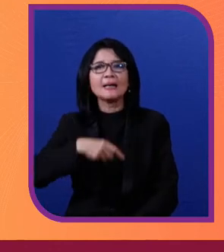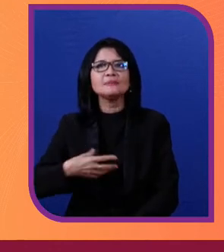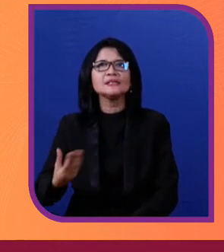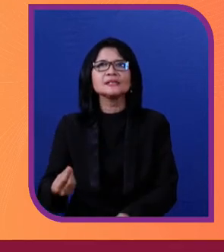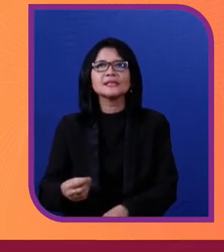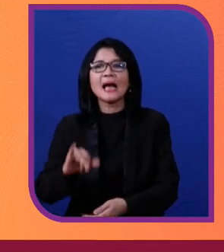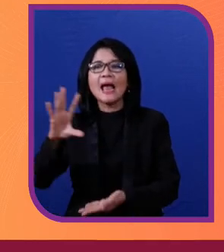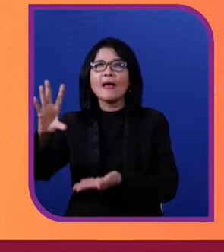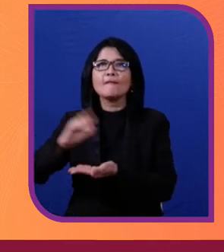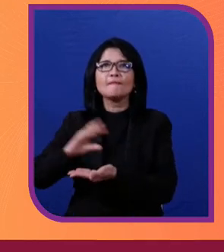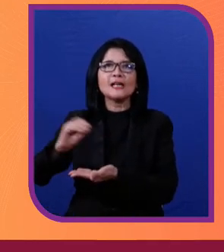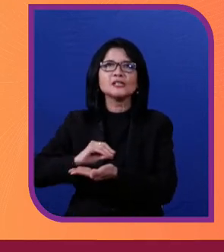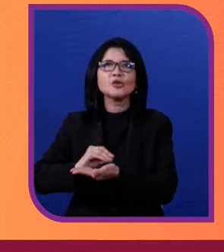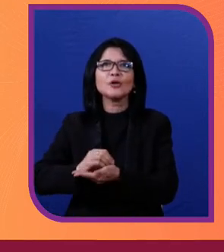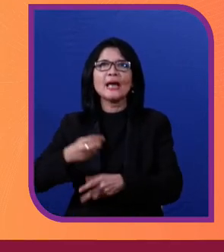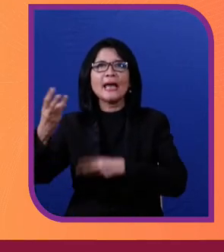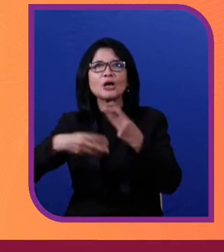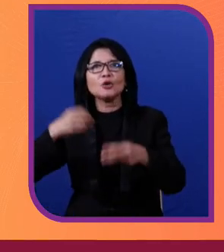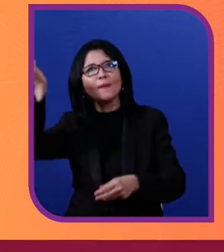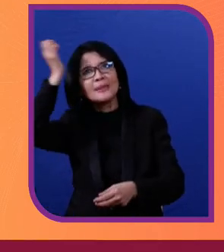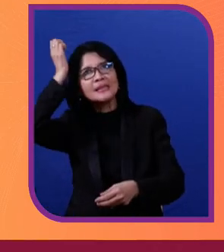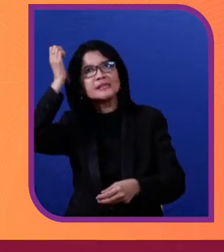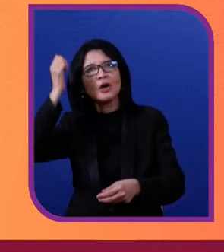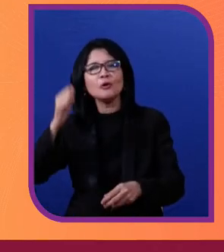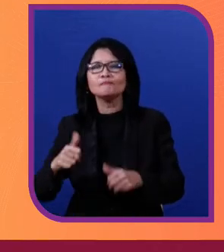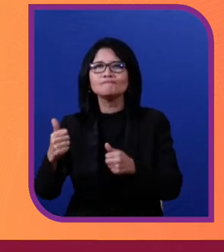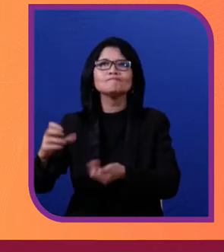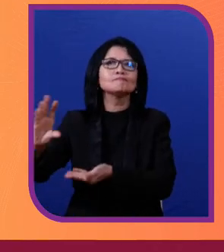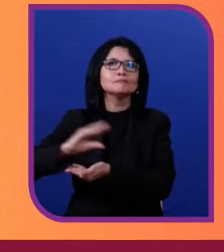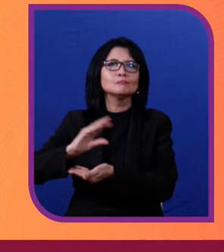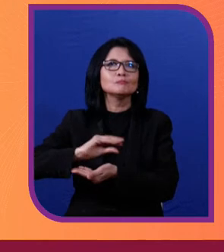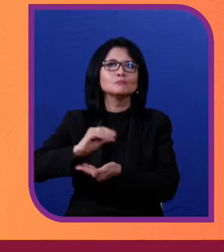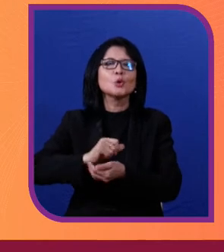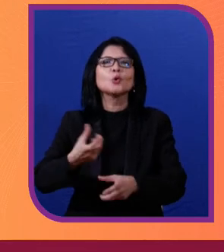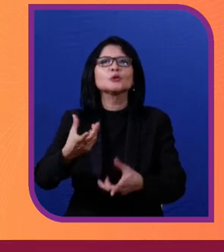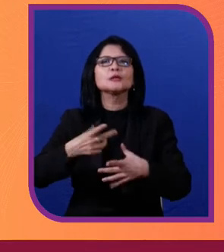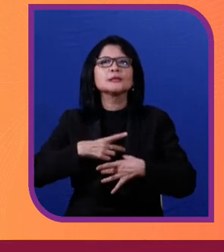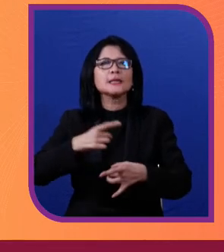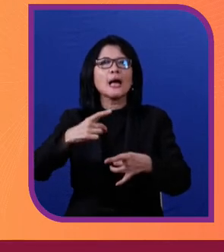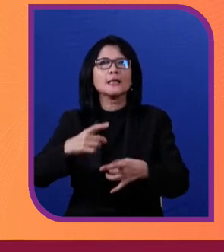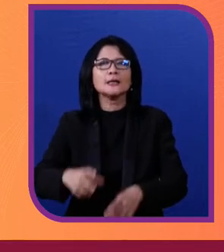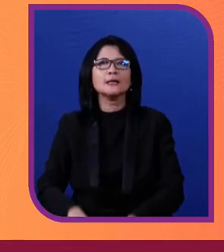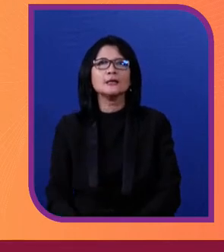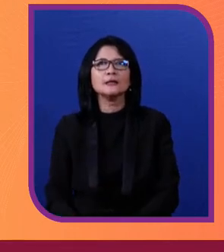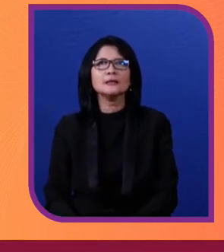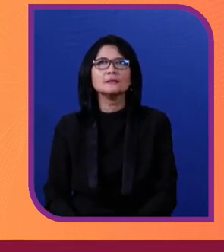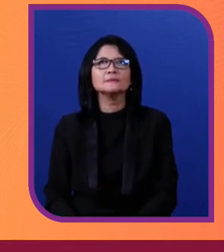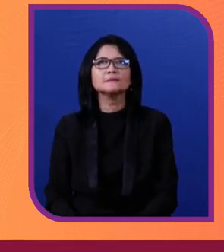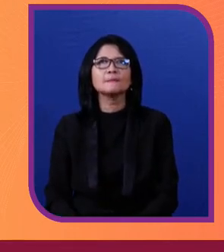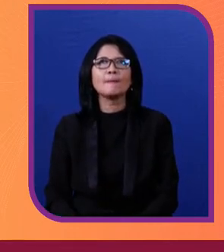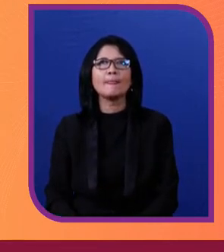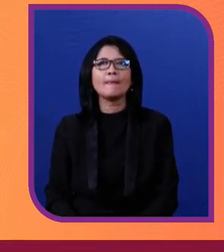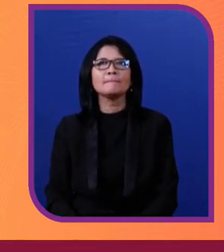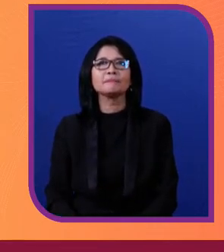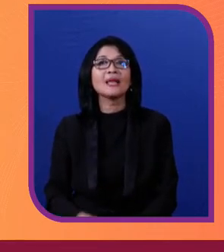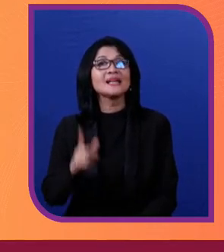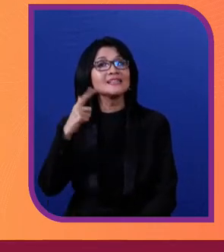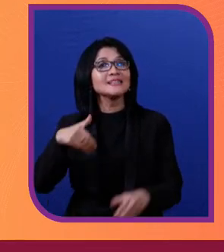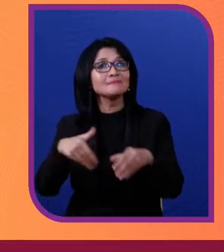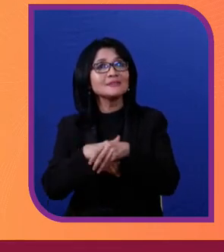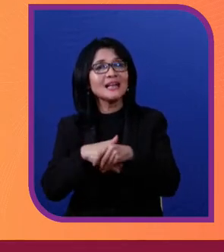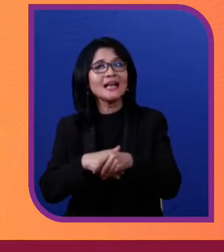time.com well as a very brief introduction hem is